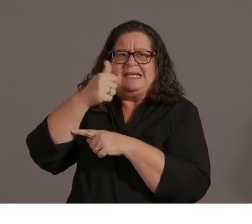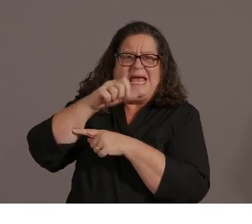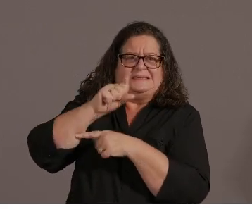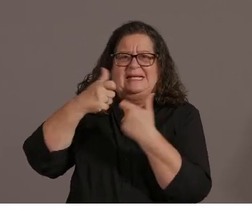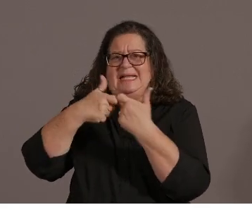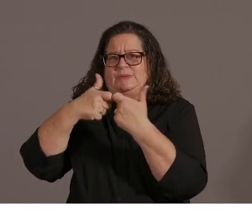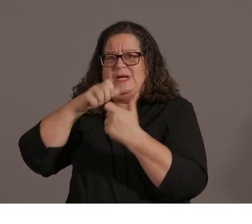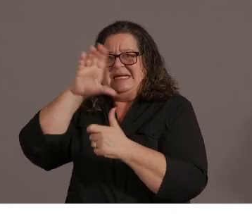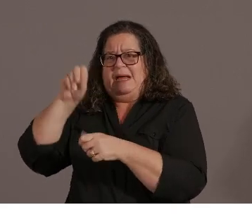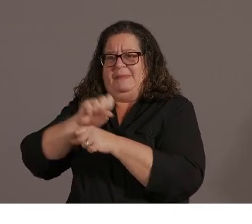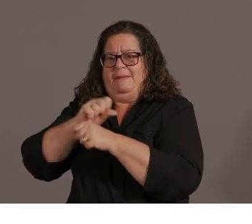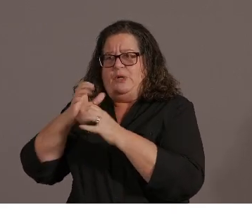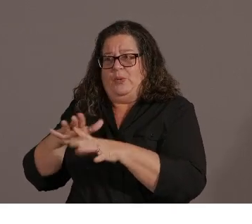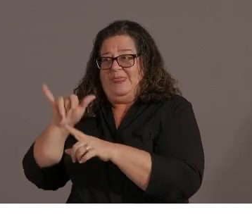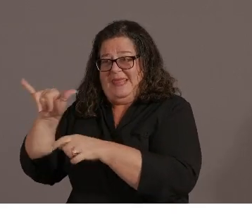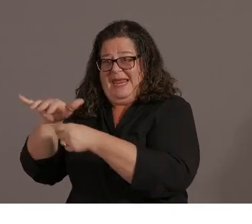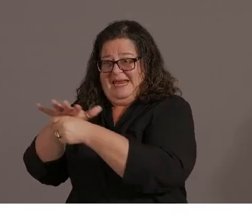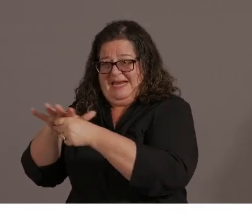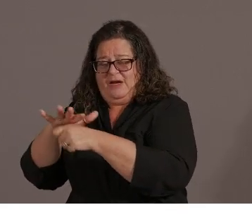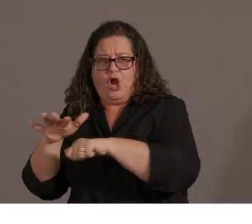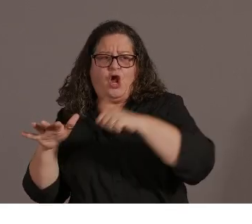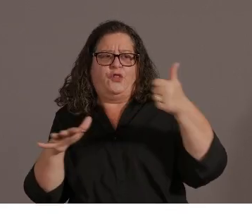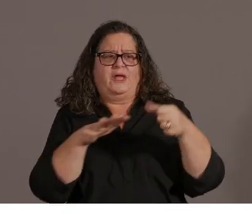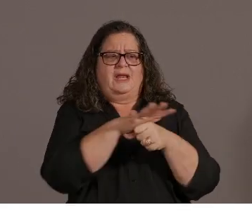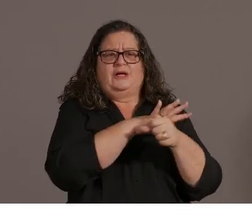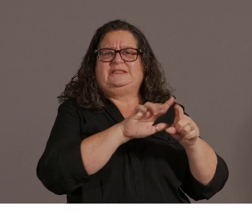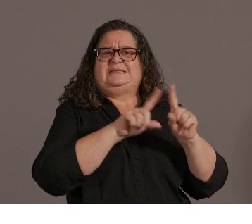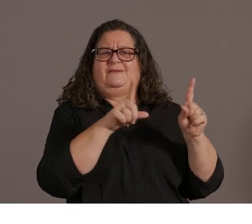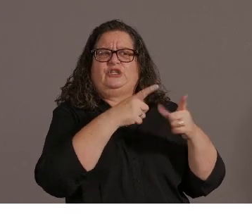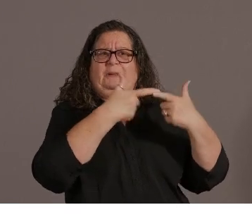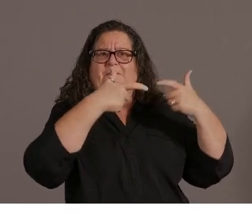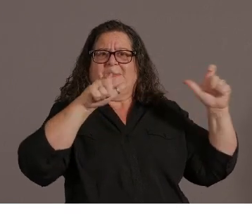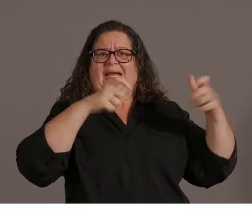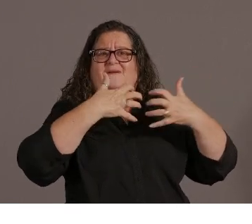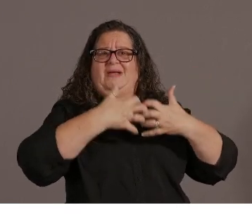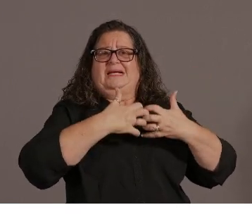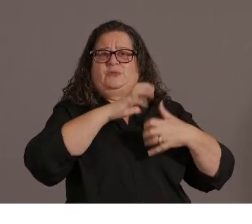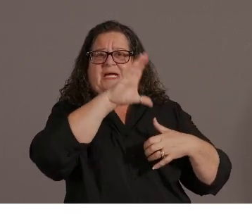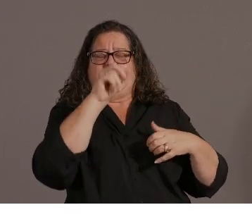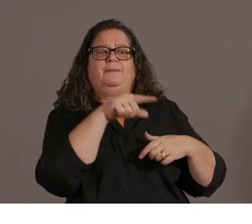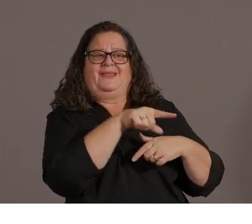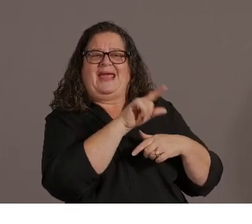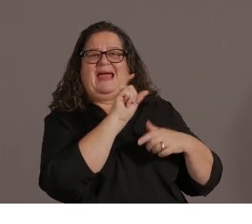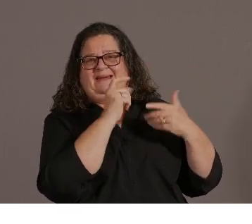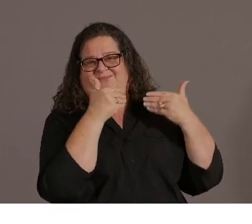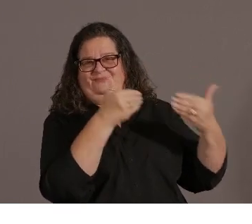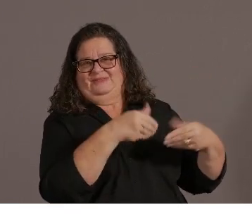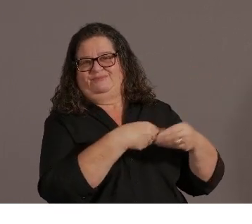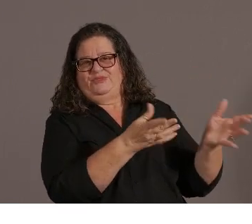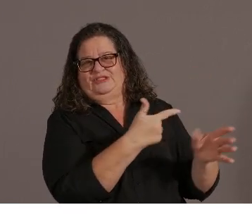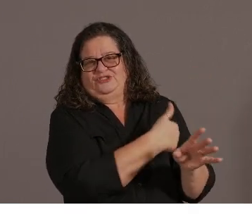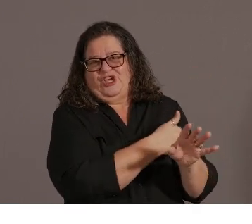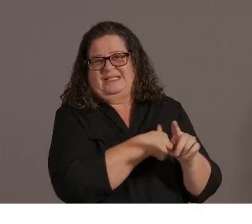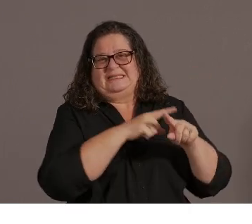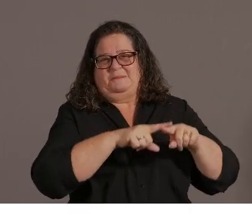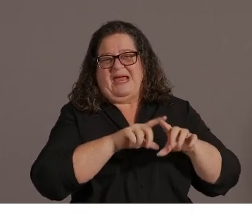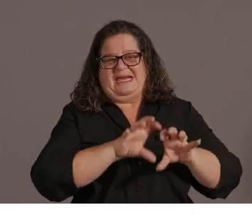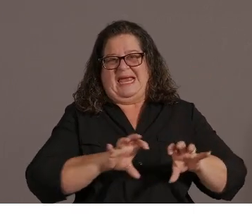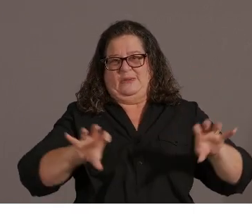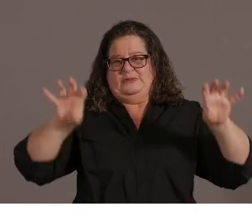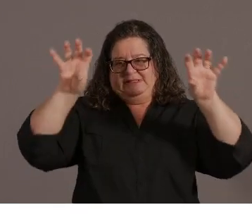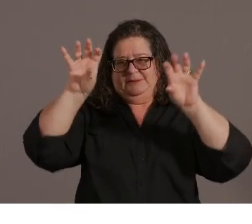the county level. There are strategies that we've discussed so that they can target essential workers. That includes